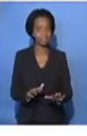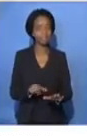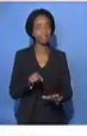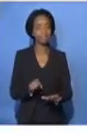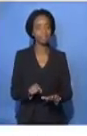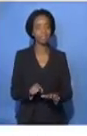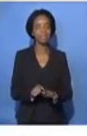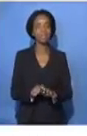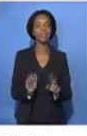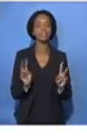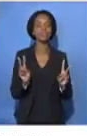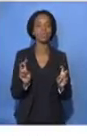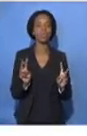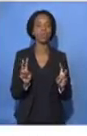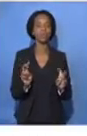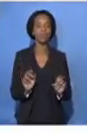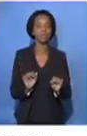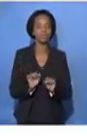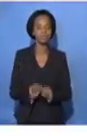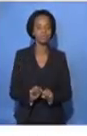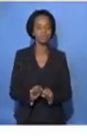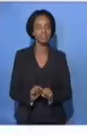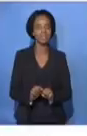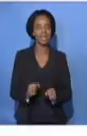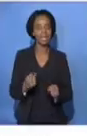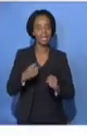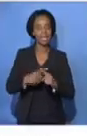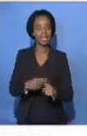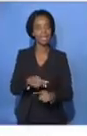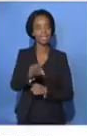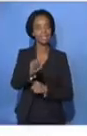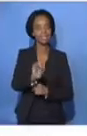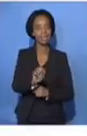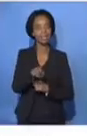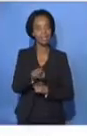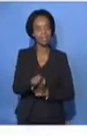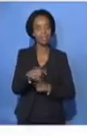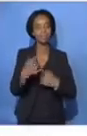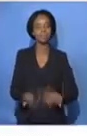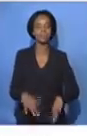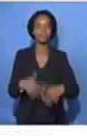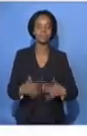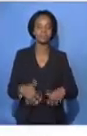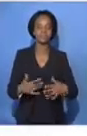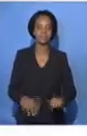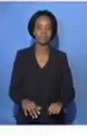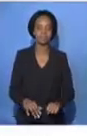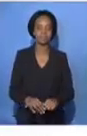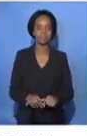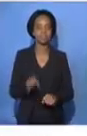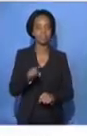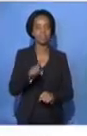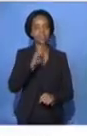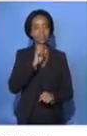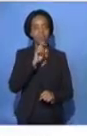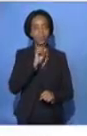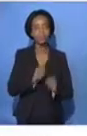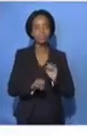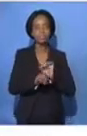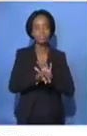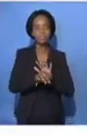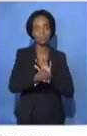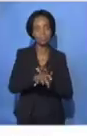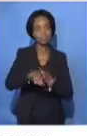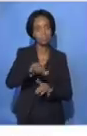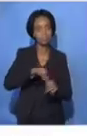election slogan by IEC was innovative. The IEC's use of various social media platforms